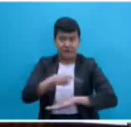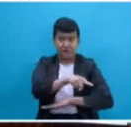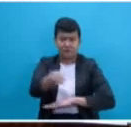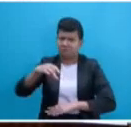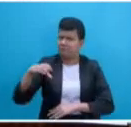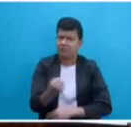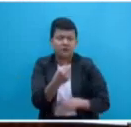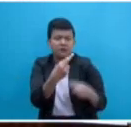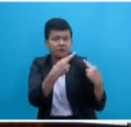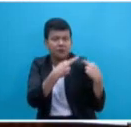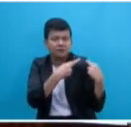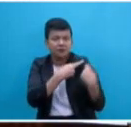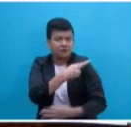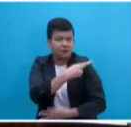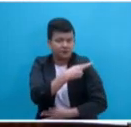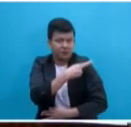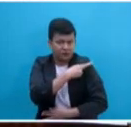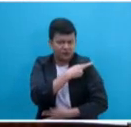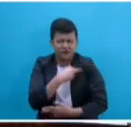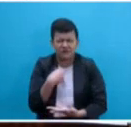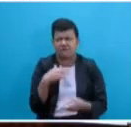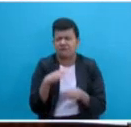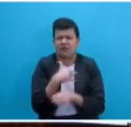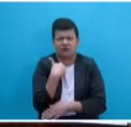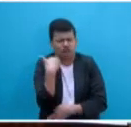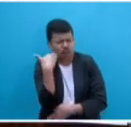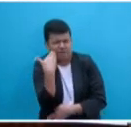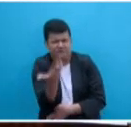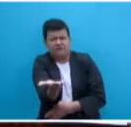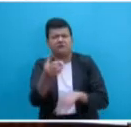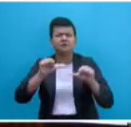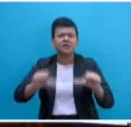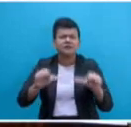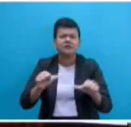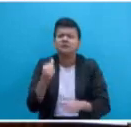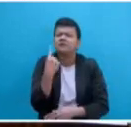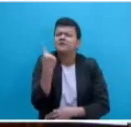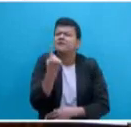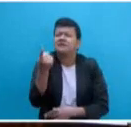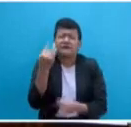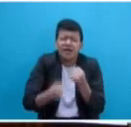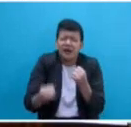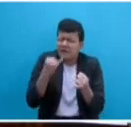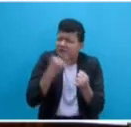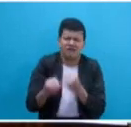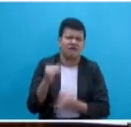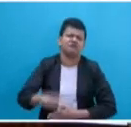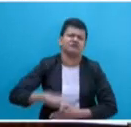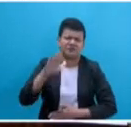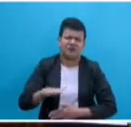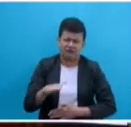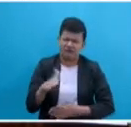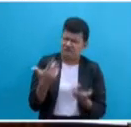into this embarrassing position of reading an address that is a poor and wrong impression of the person we